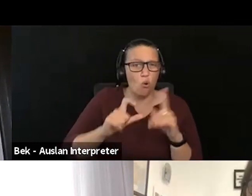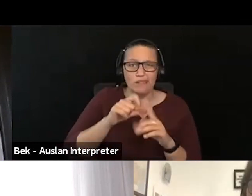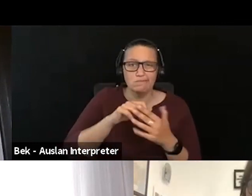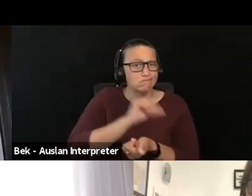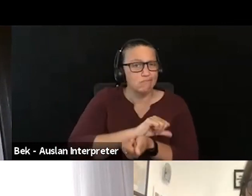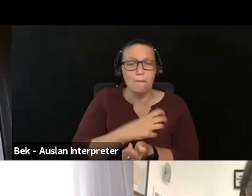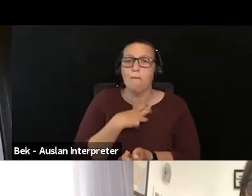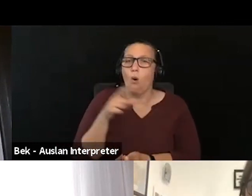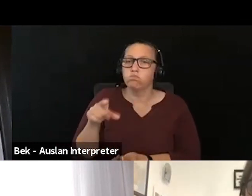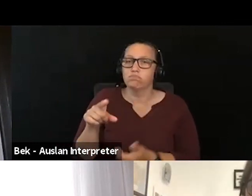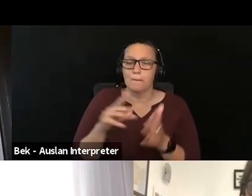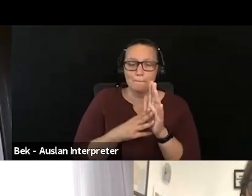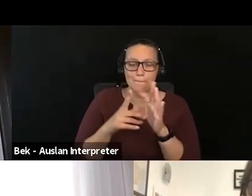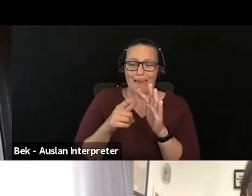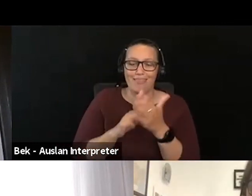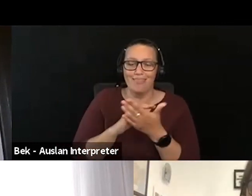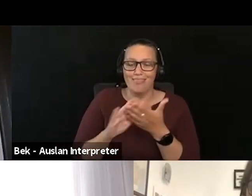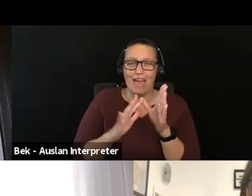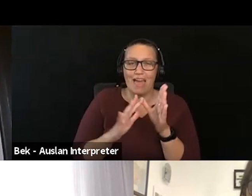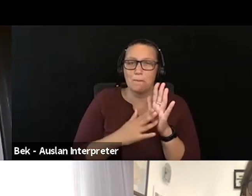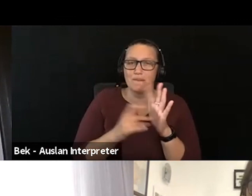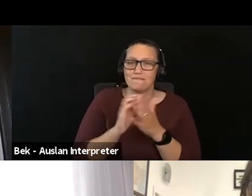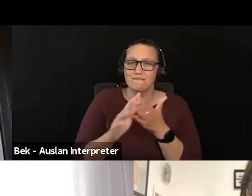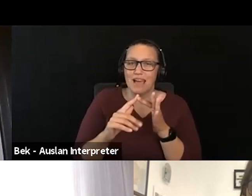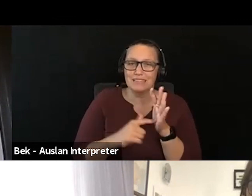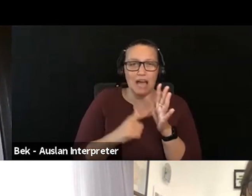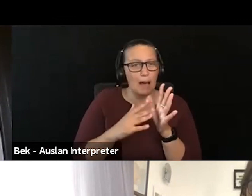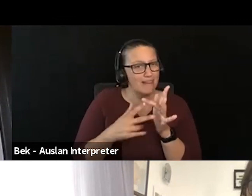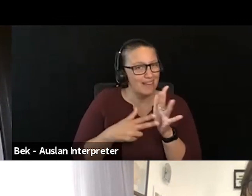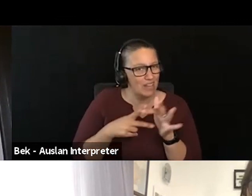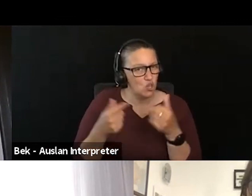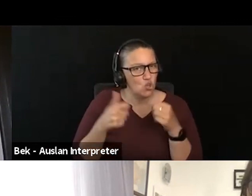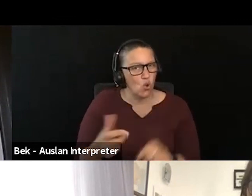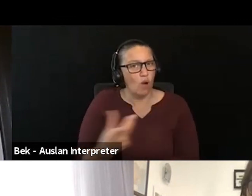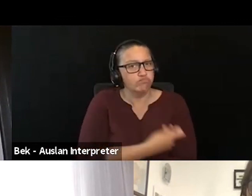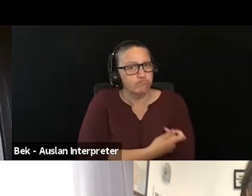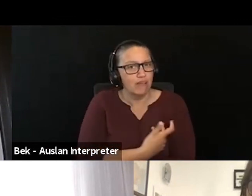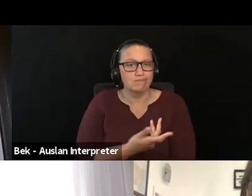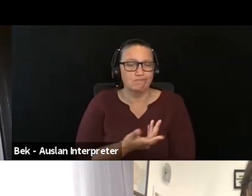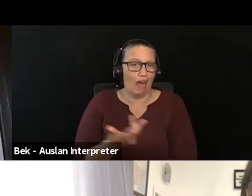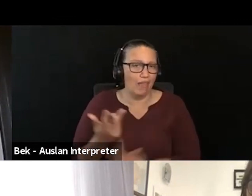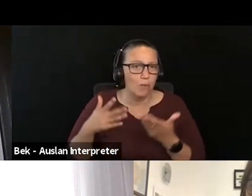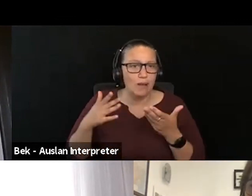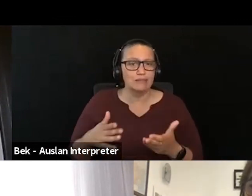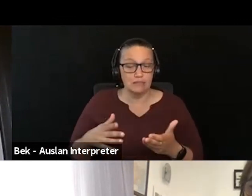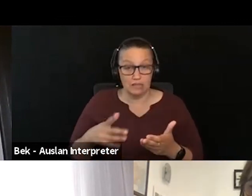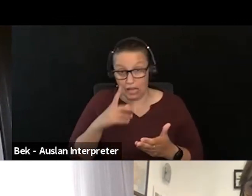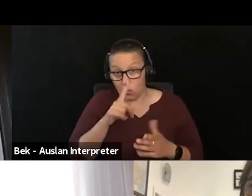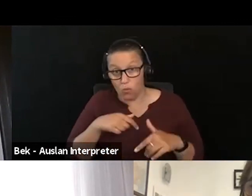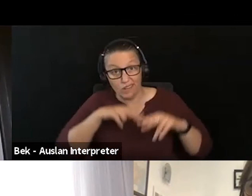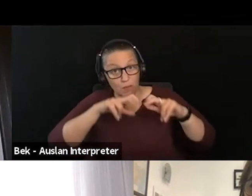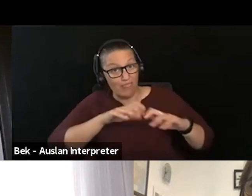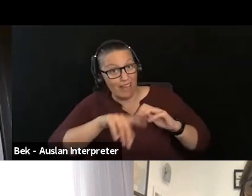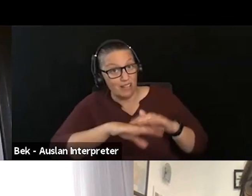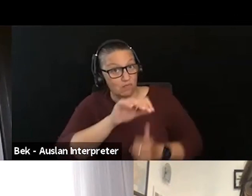approach to doing more work on intravenous use and methamphetamine use in the prison, Louisa? Yeah, I think